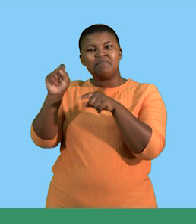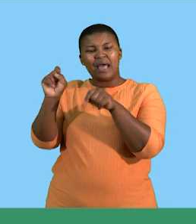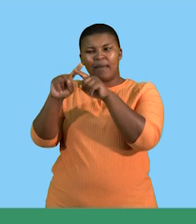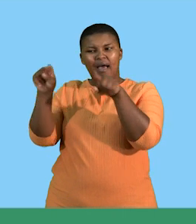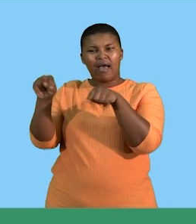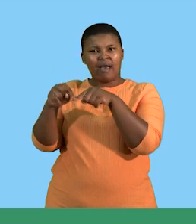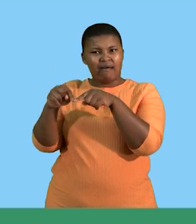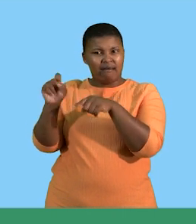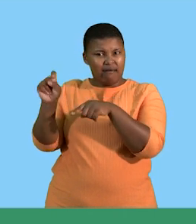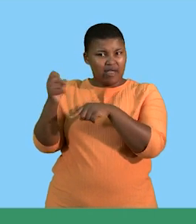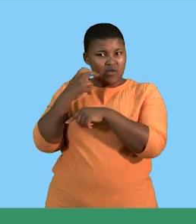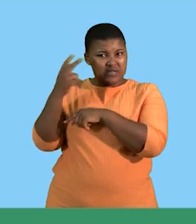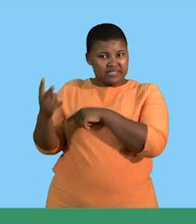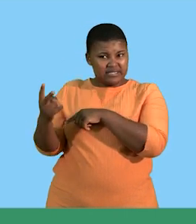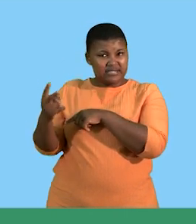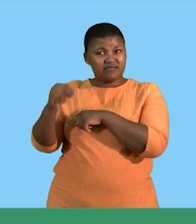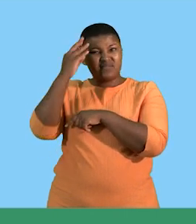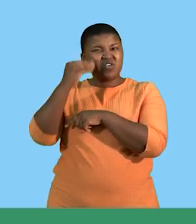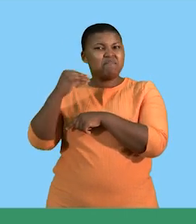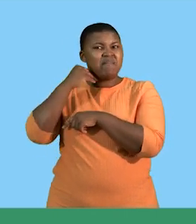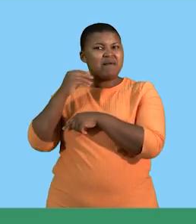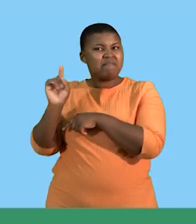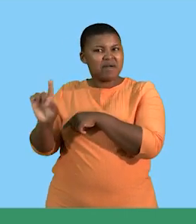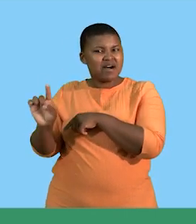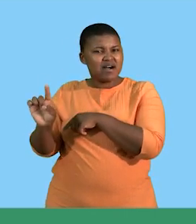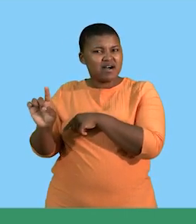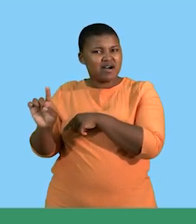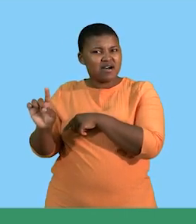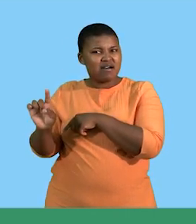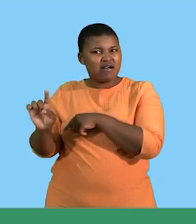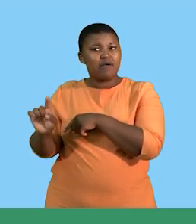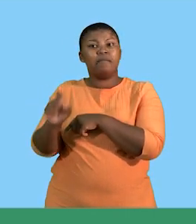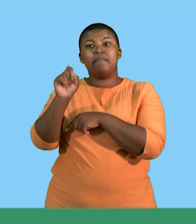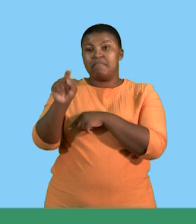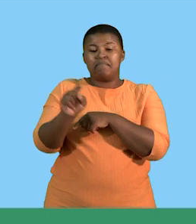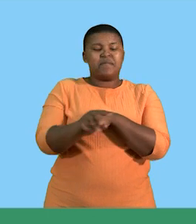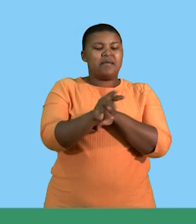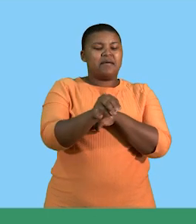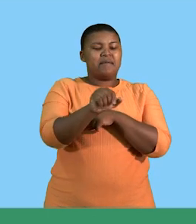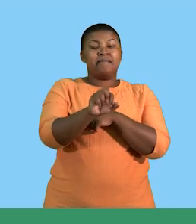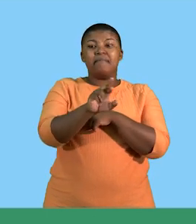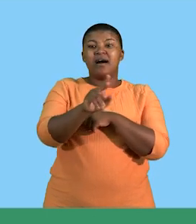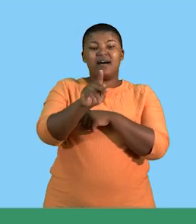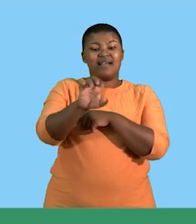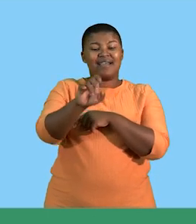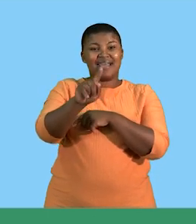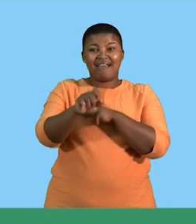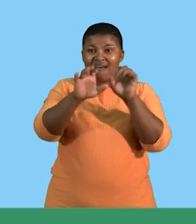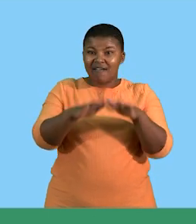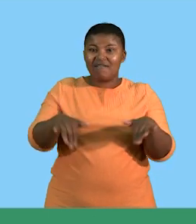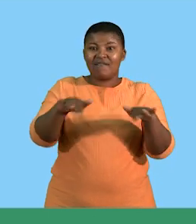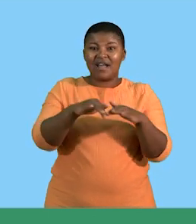the slide. And there that we say, remember that the market environment is the